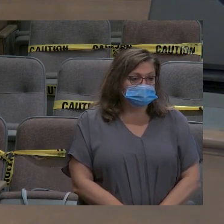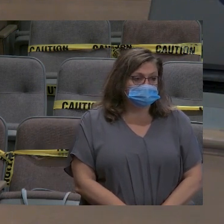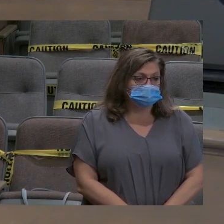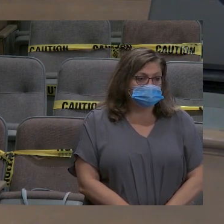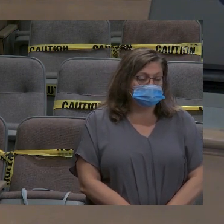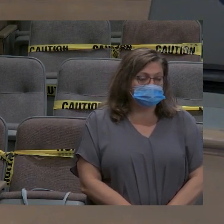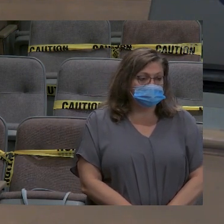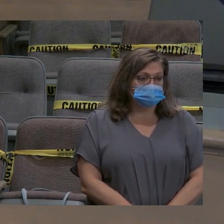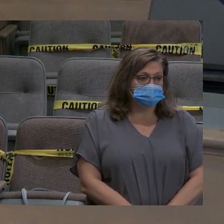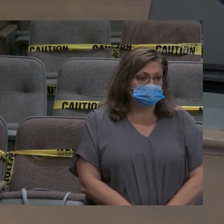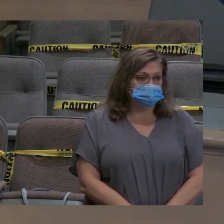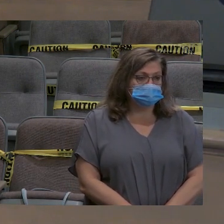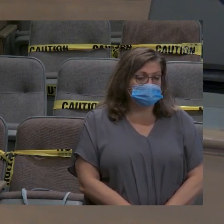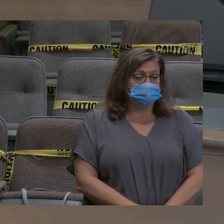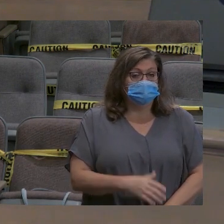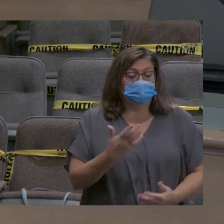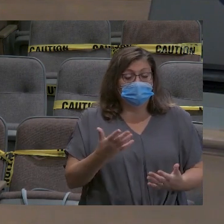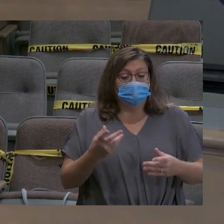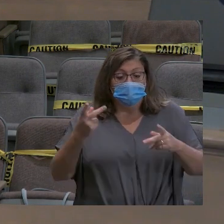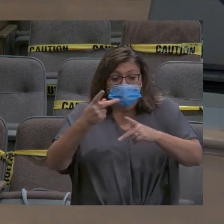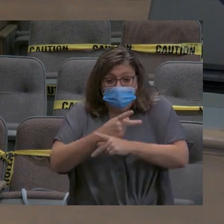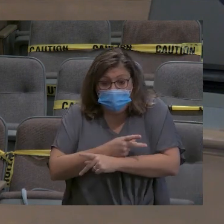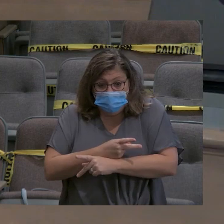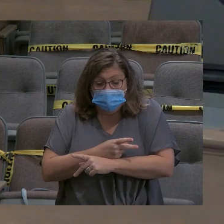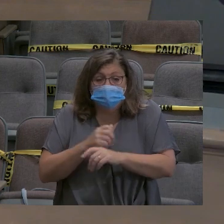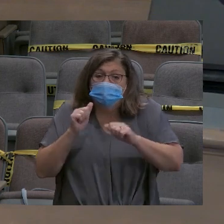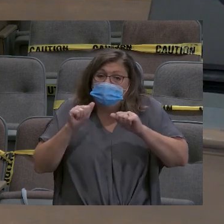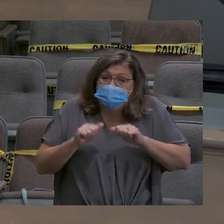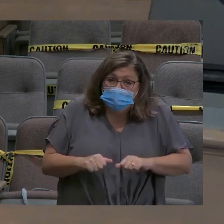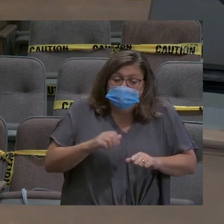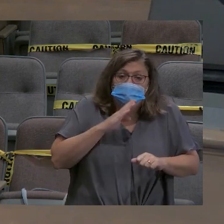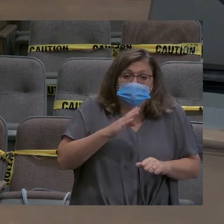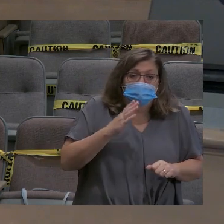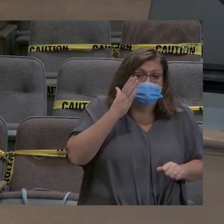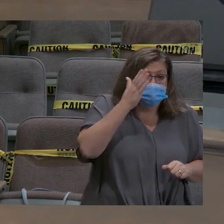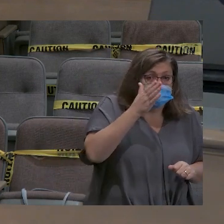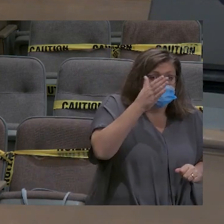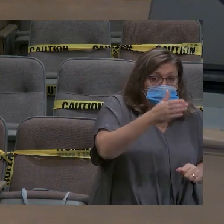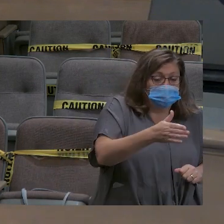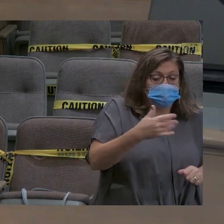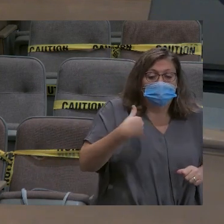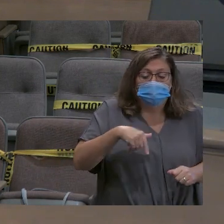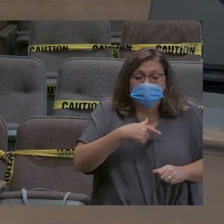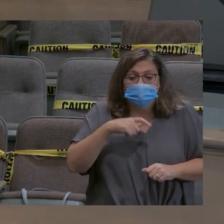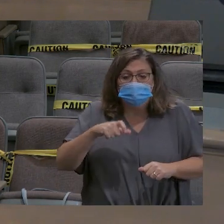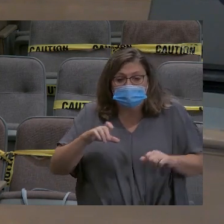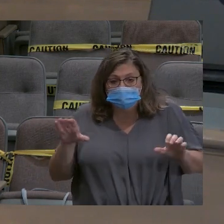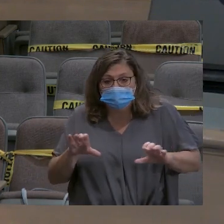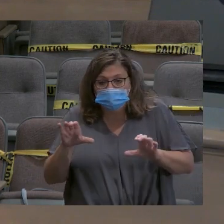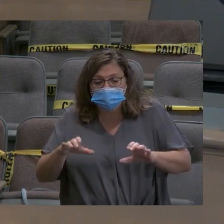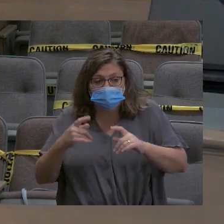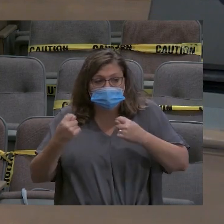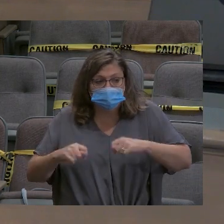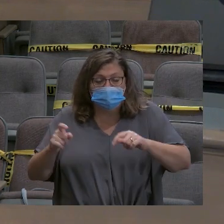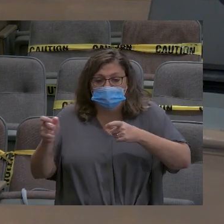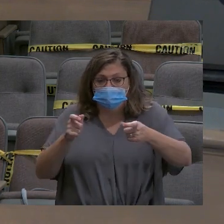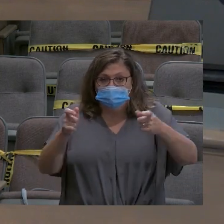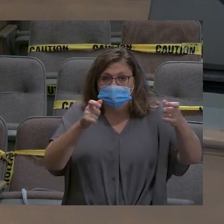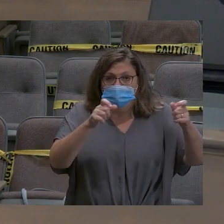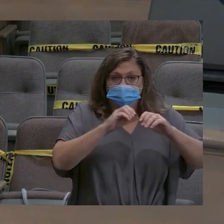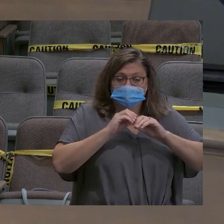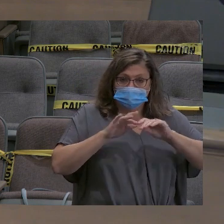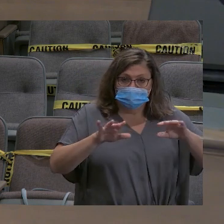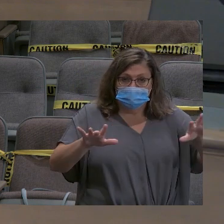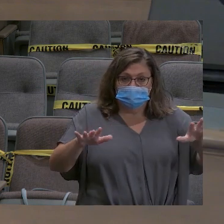be in our future. So let's all work together to control the spread of this virus by doing the things that we have heard